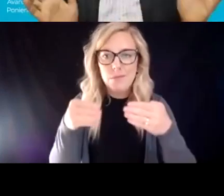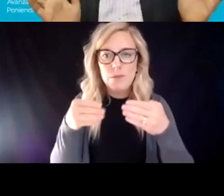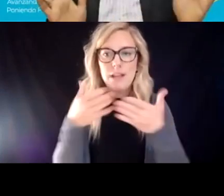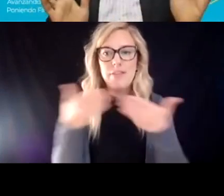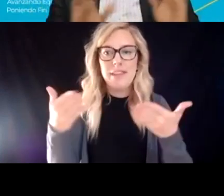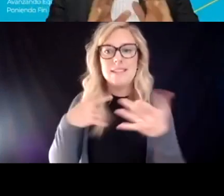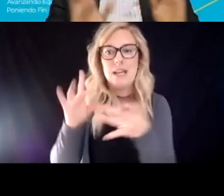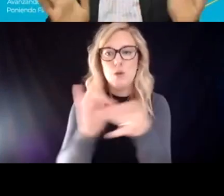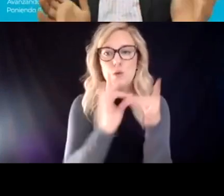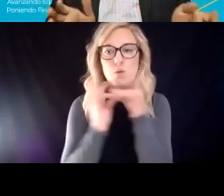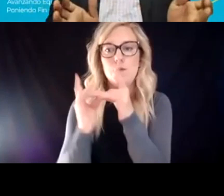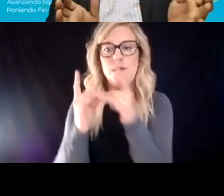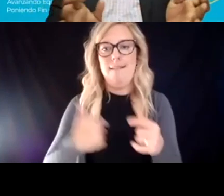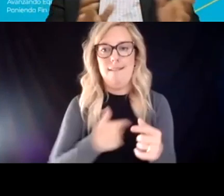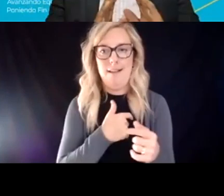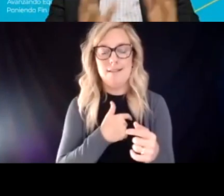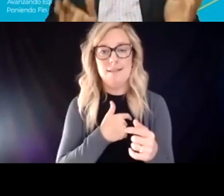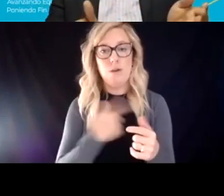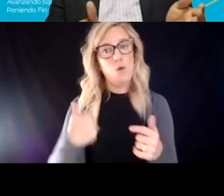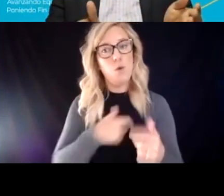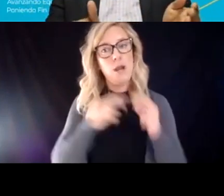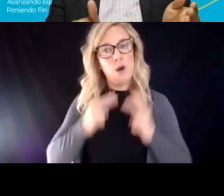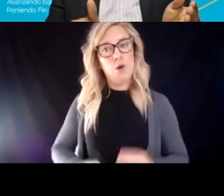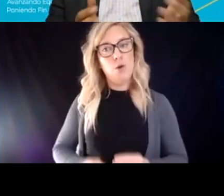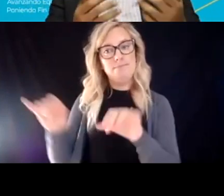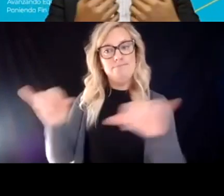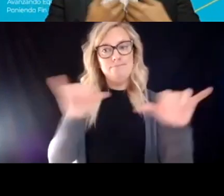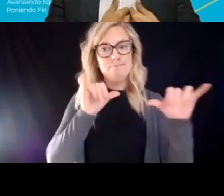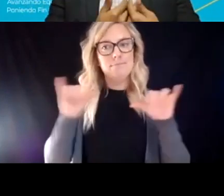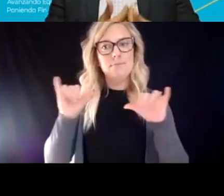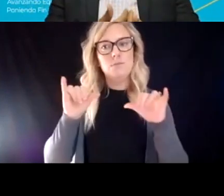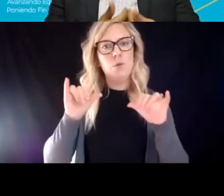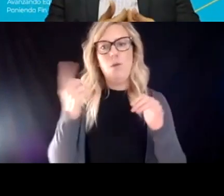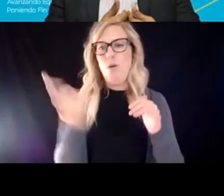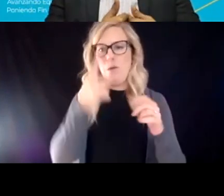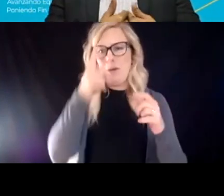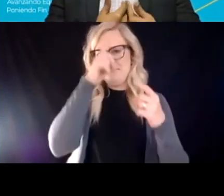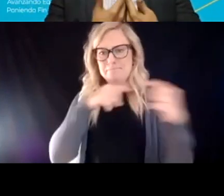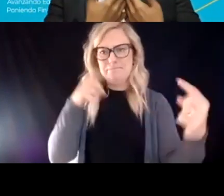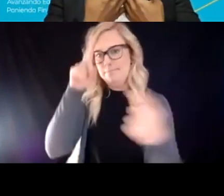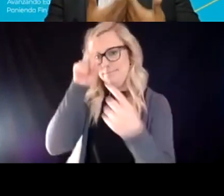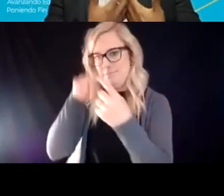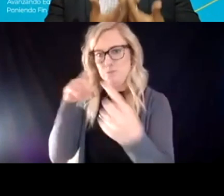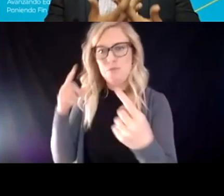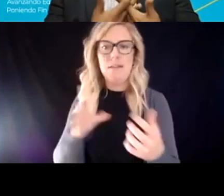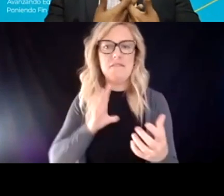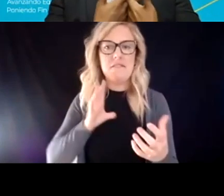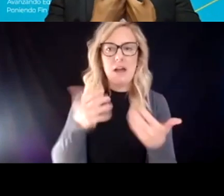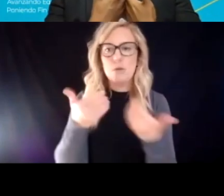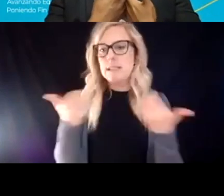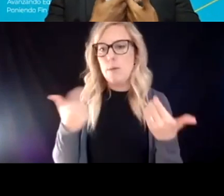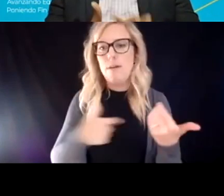us as human beings. We will always have things in which we disagree, things that separate us, that's inevitable.